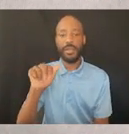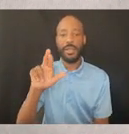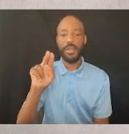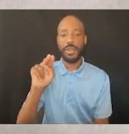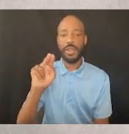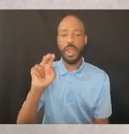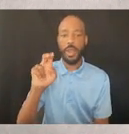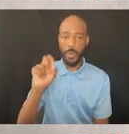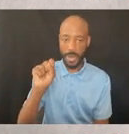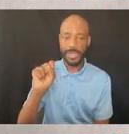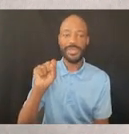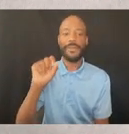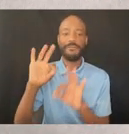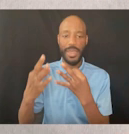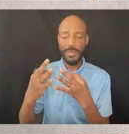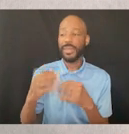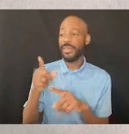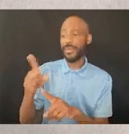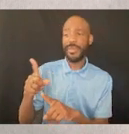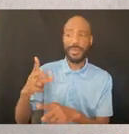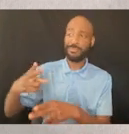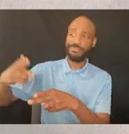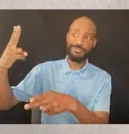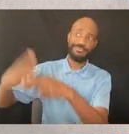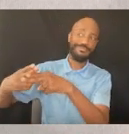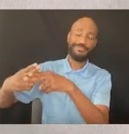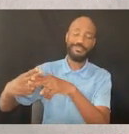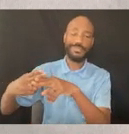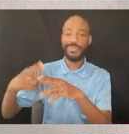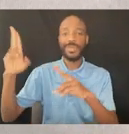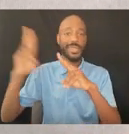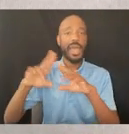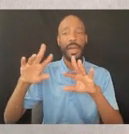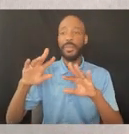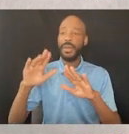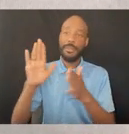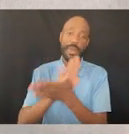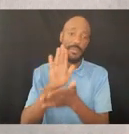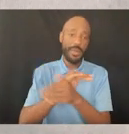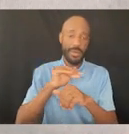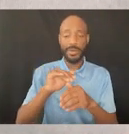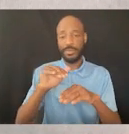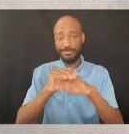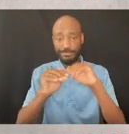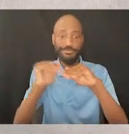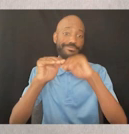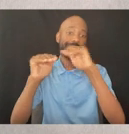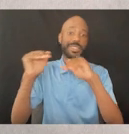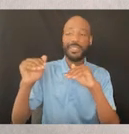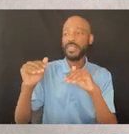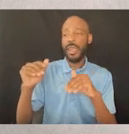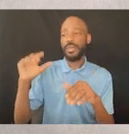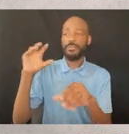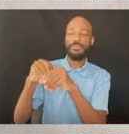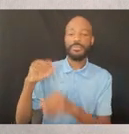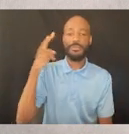artist in Mexico. Yeah. So I use these very old Mexican techniques and make things.